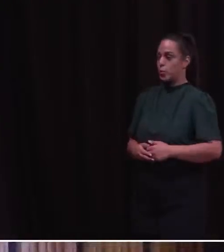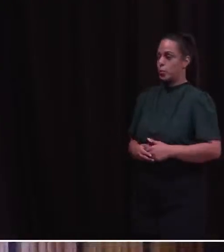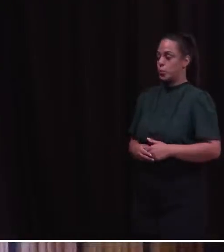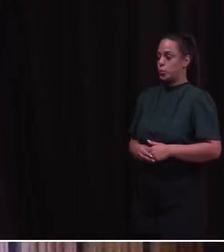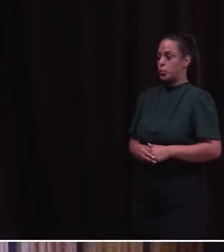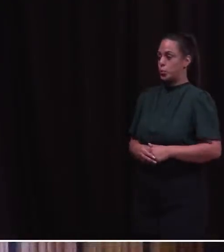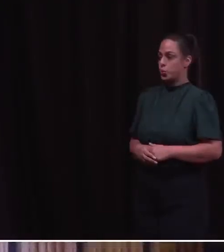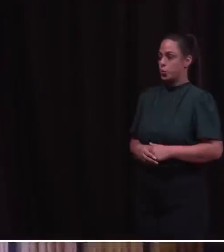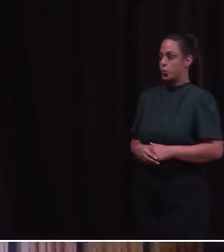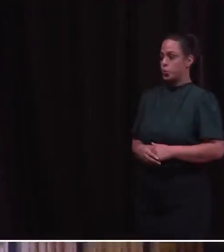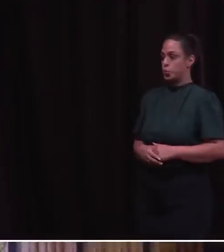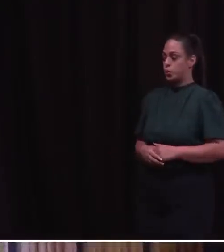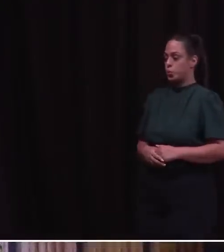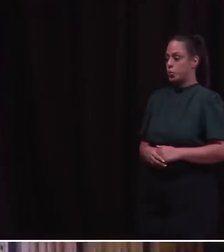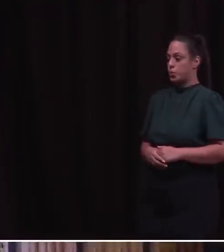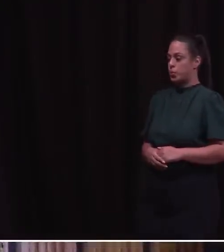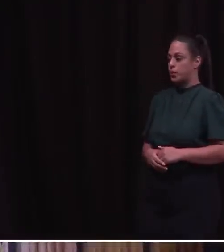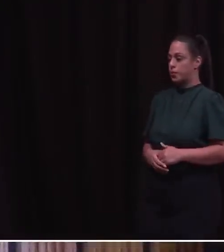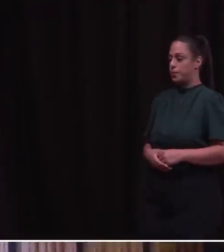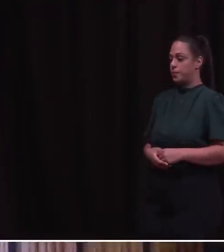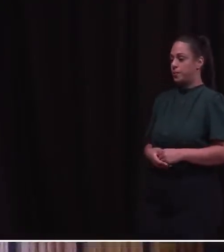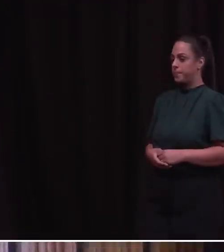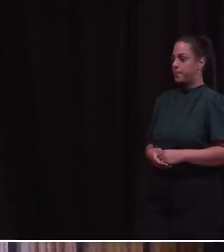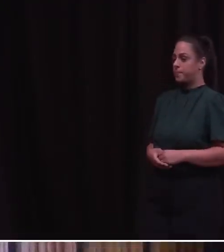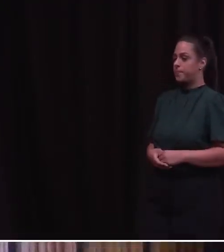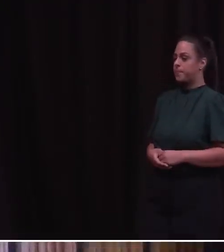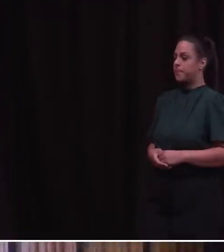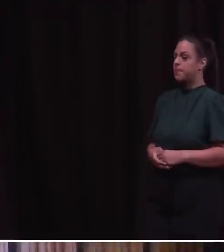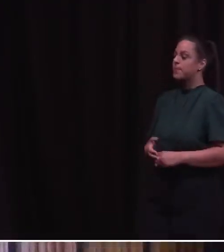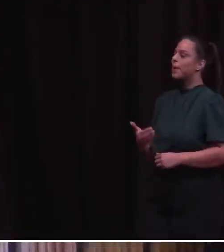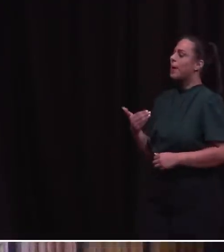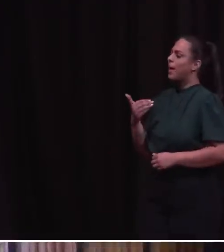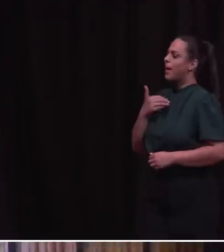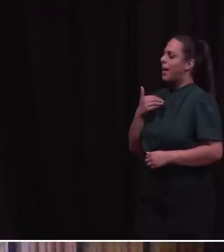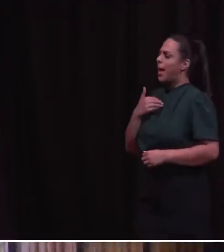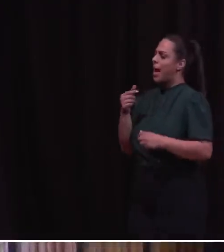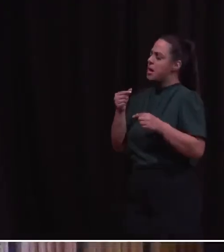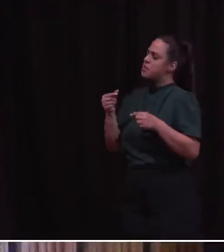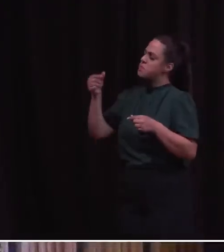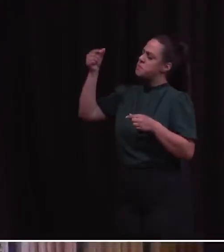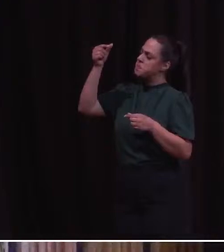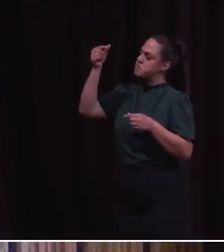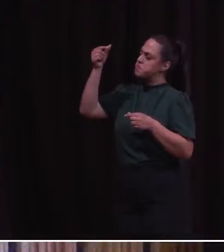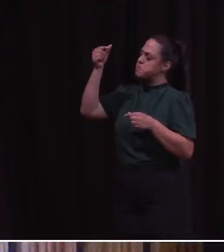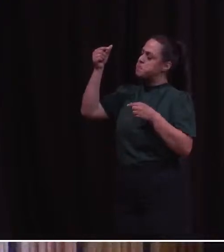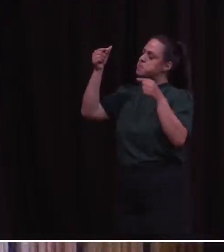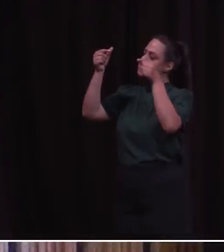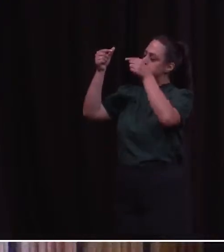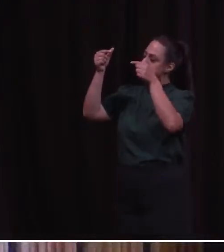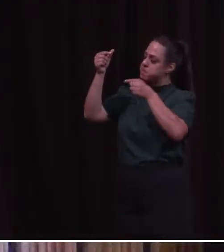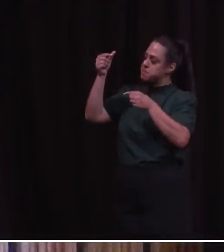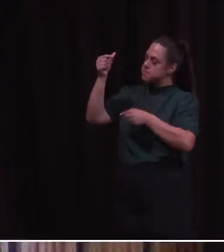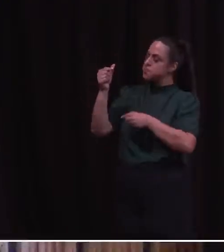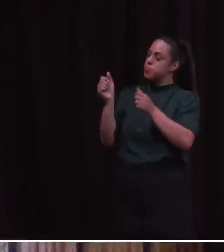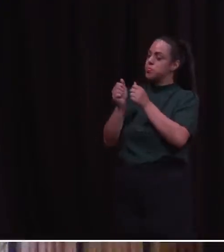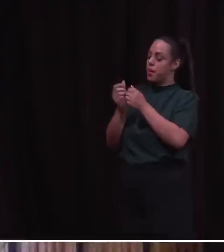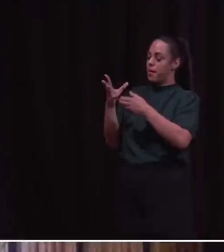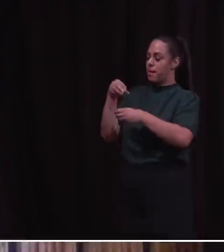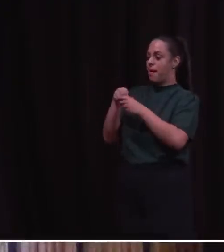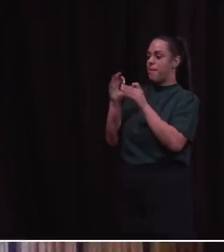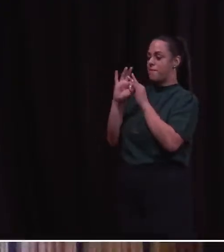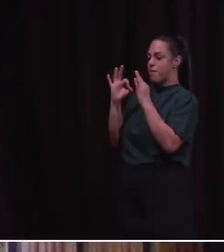are ranked. There's a hierarchy, and the hierarchy is based on relative age. And we still